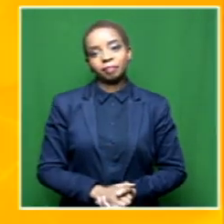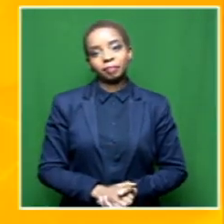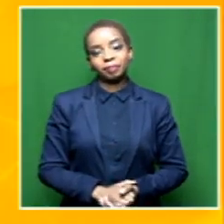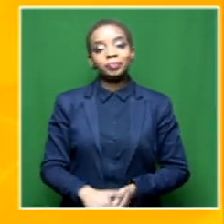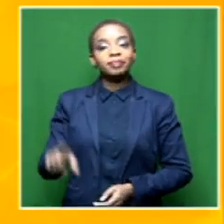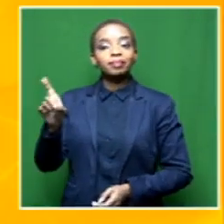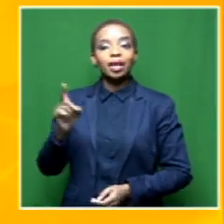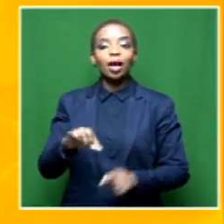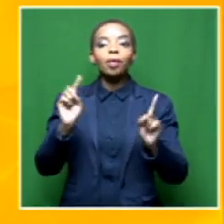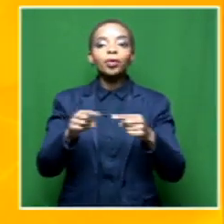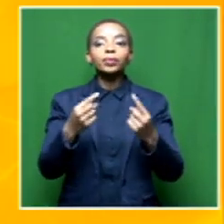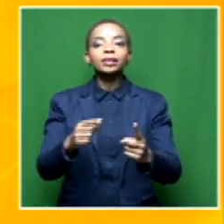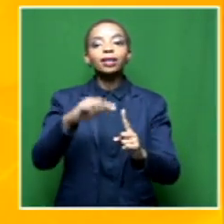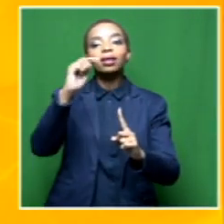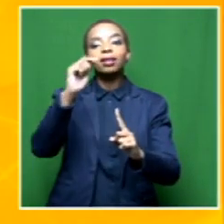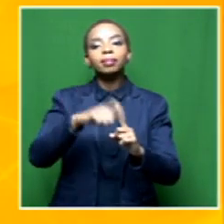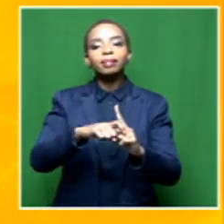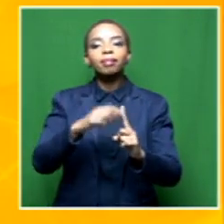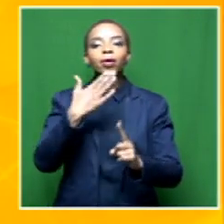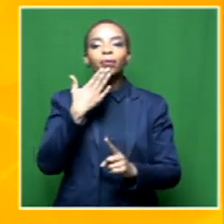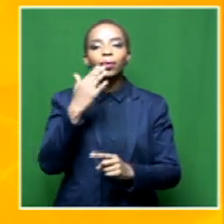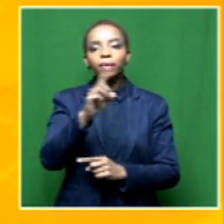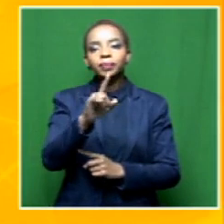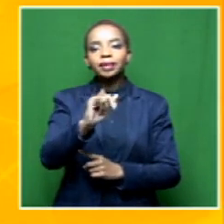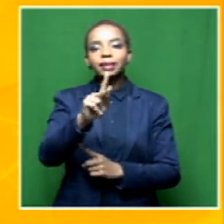That was music producer Rivoningo ZiPheko Mthombeni